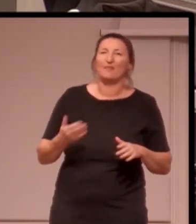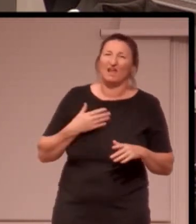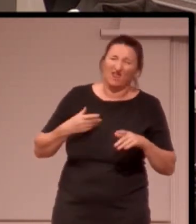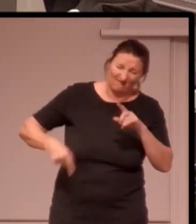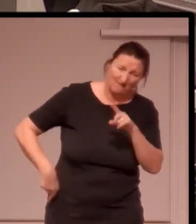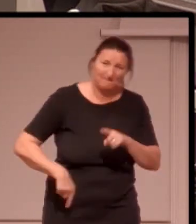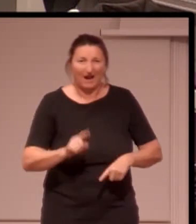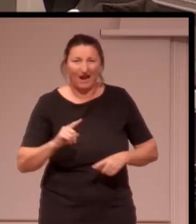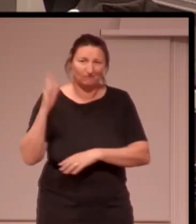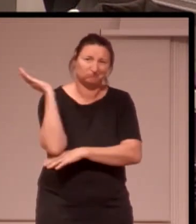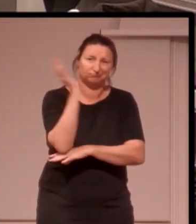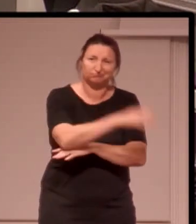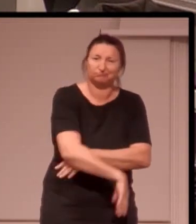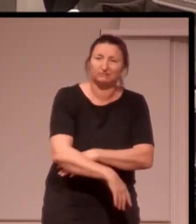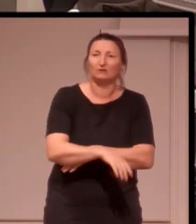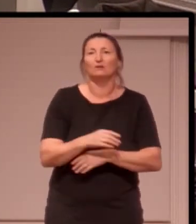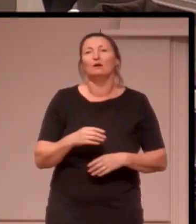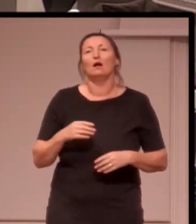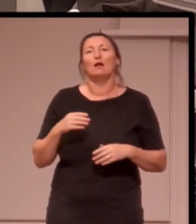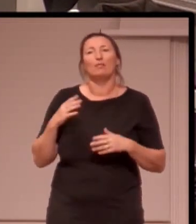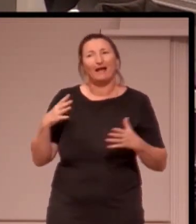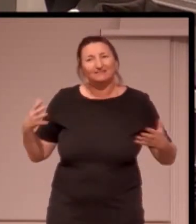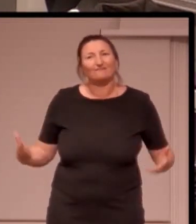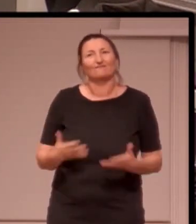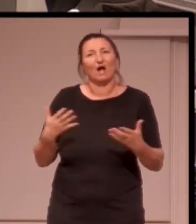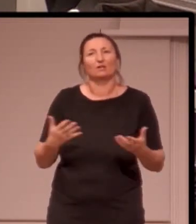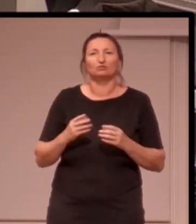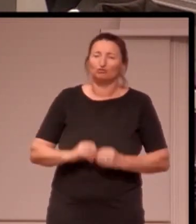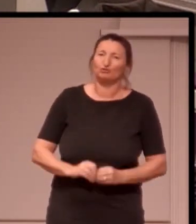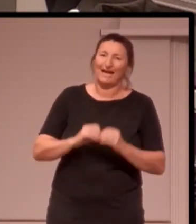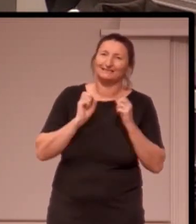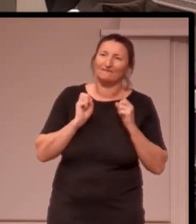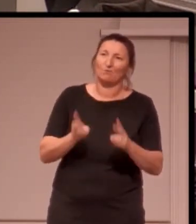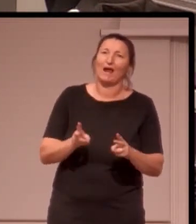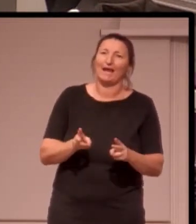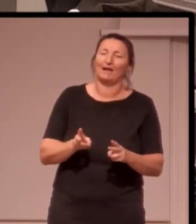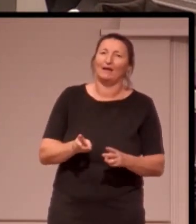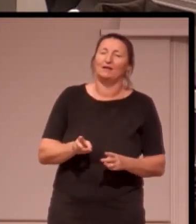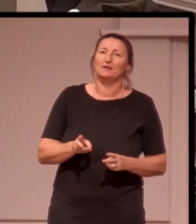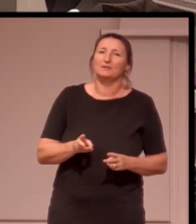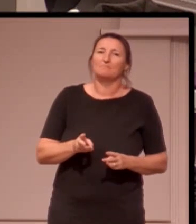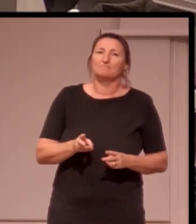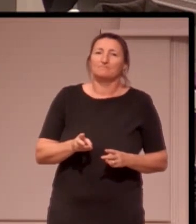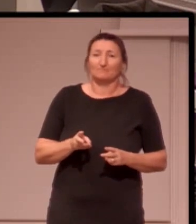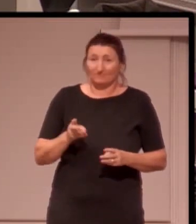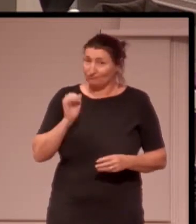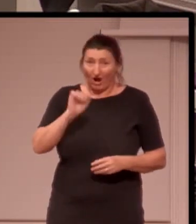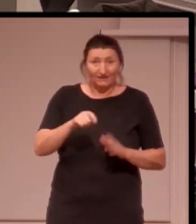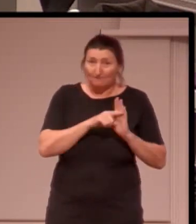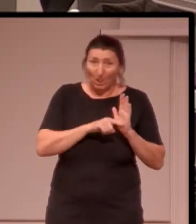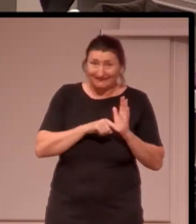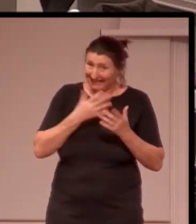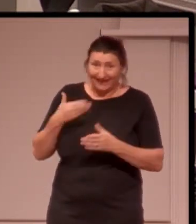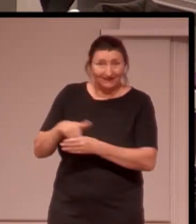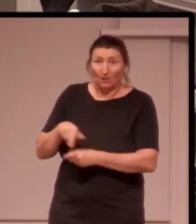it down at the end or, knocking it over, but it's about being creative in the way that you do that. And actually, there's no reason why policy